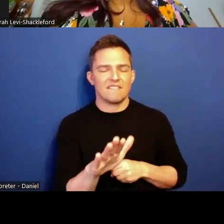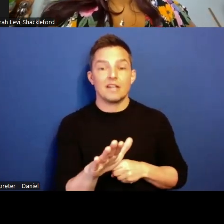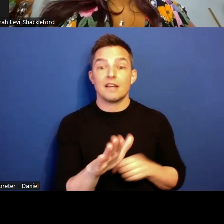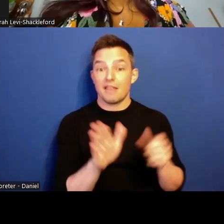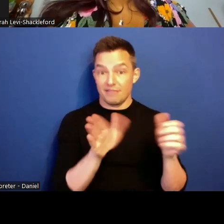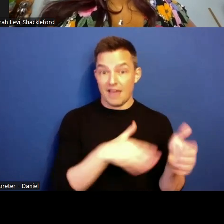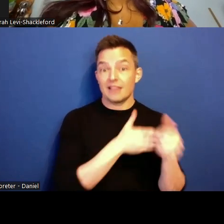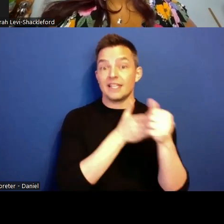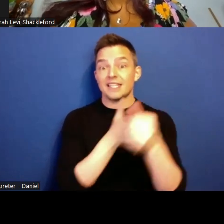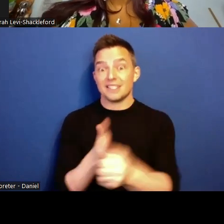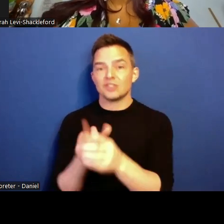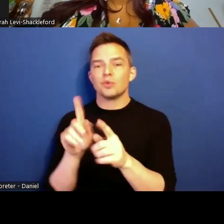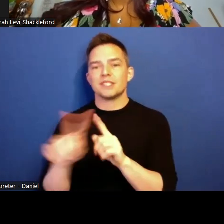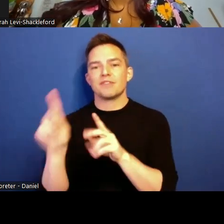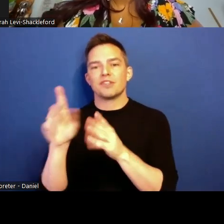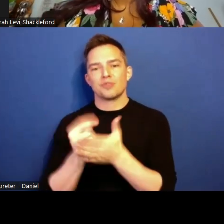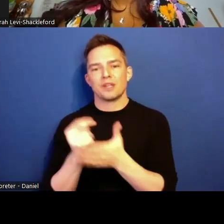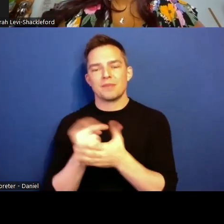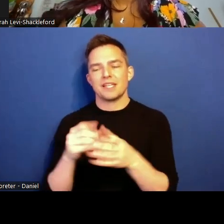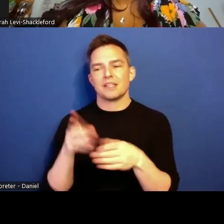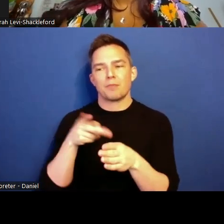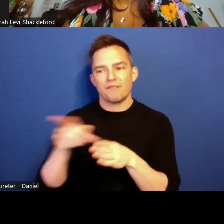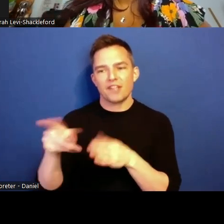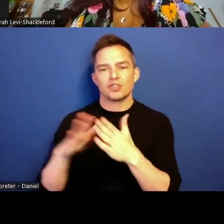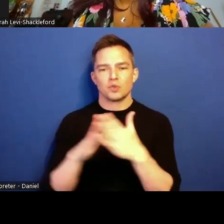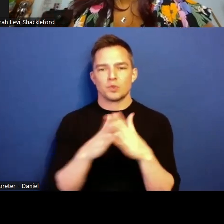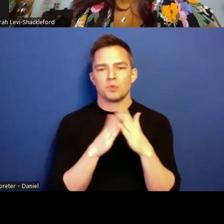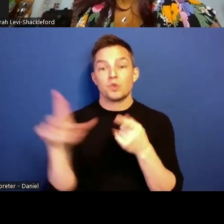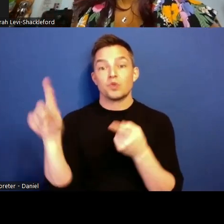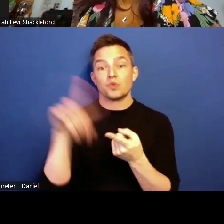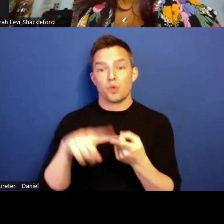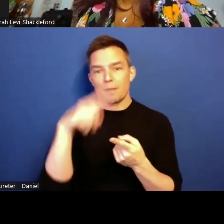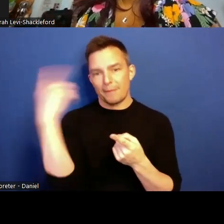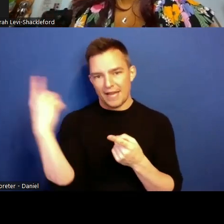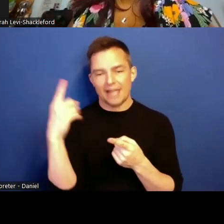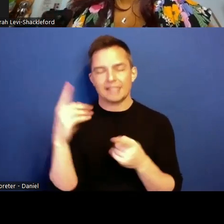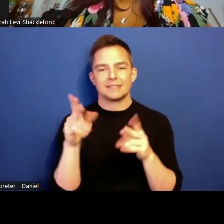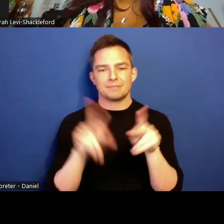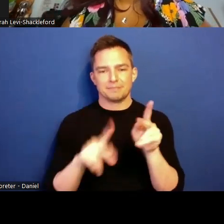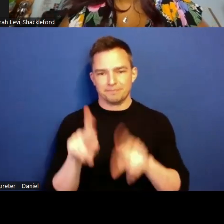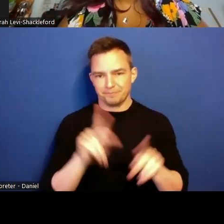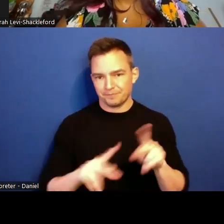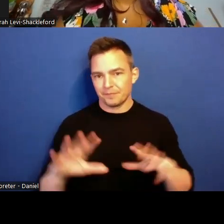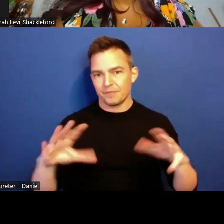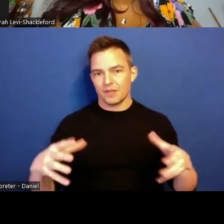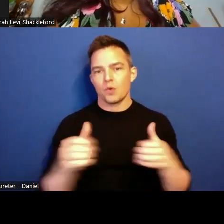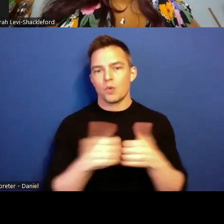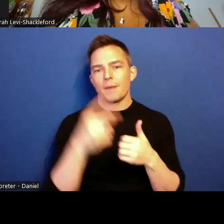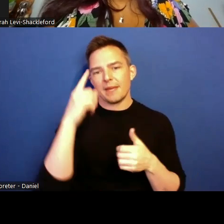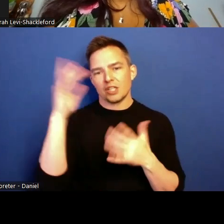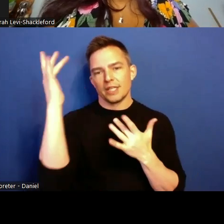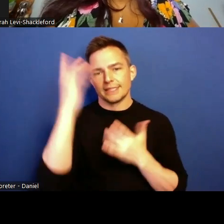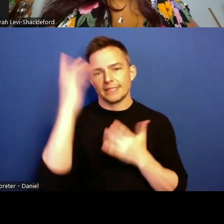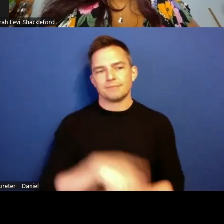different treatment in the professional community towards Black individuals with mental